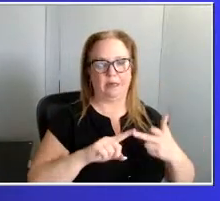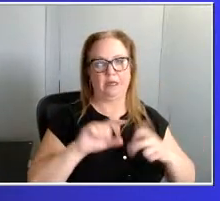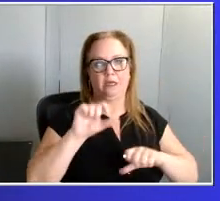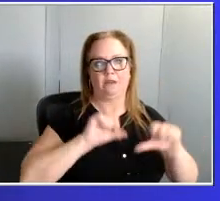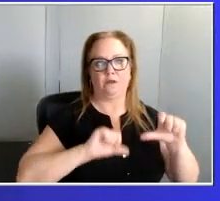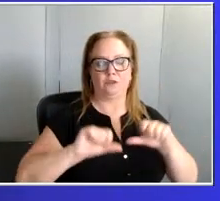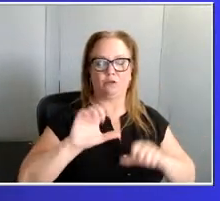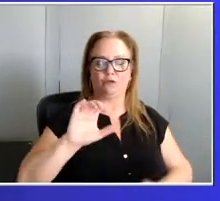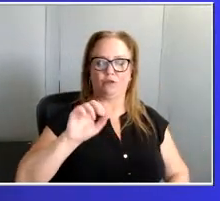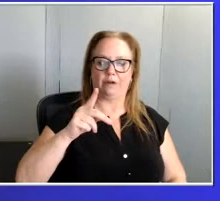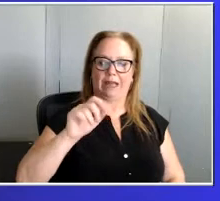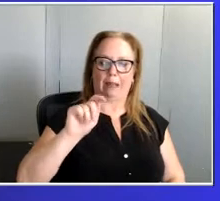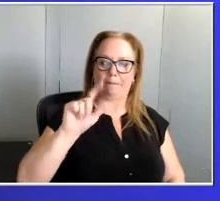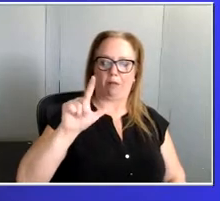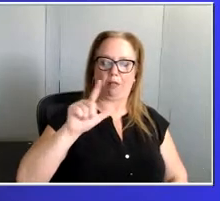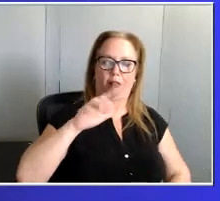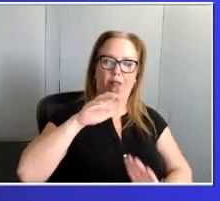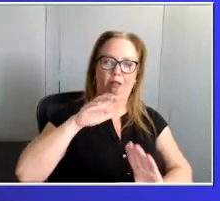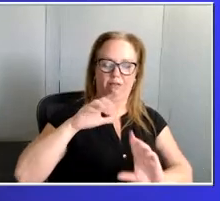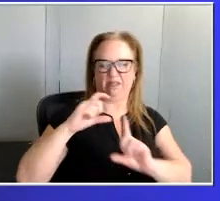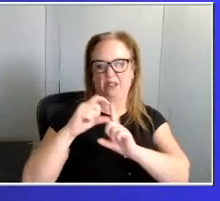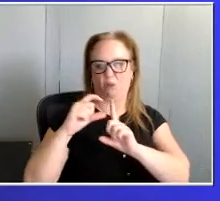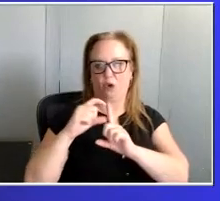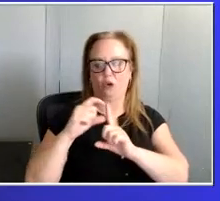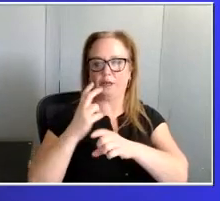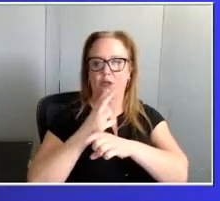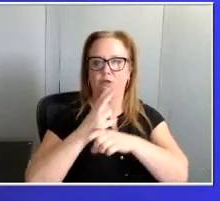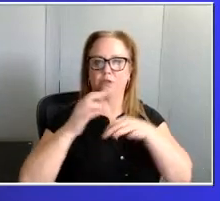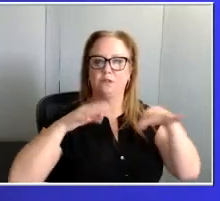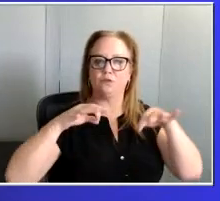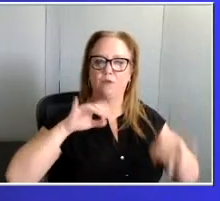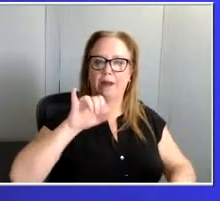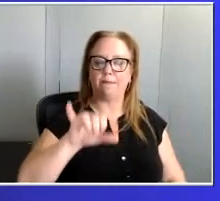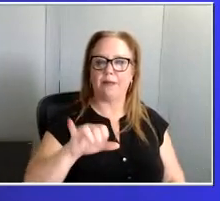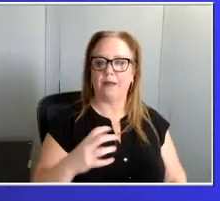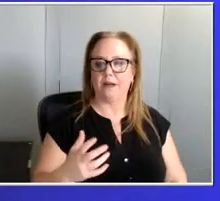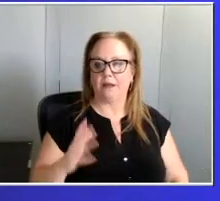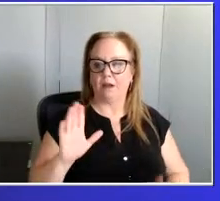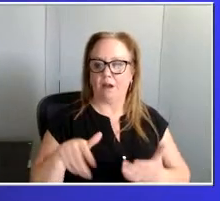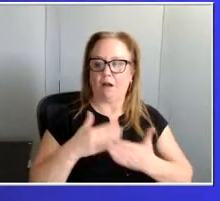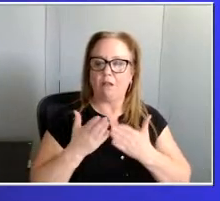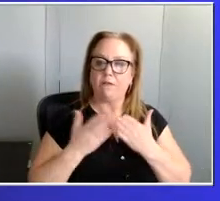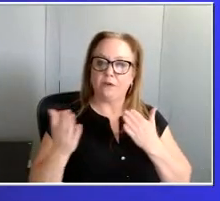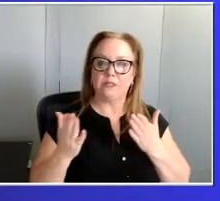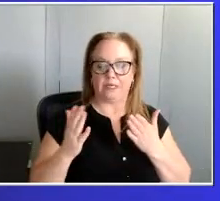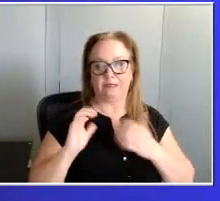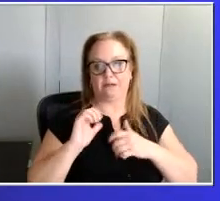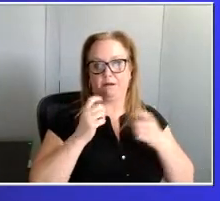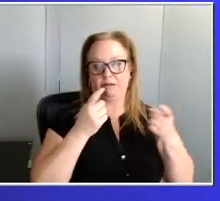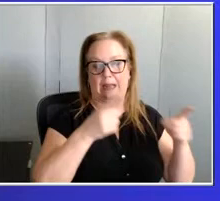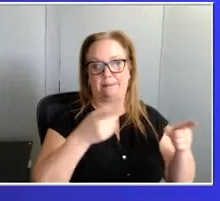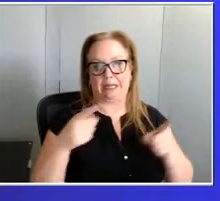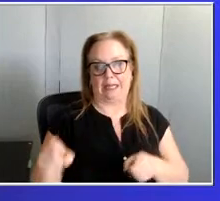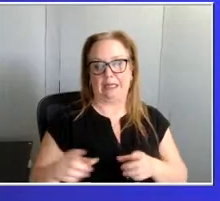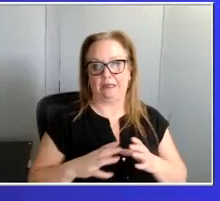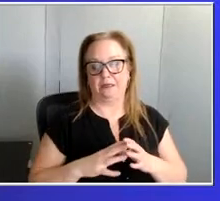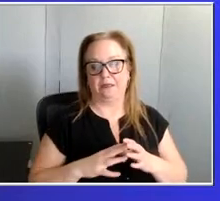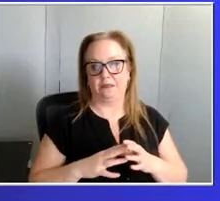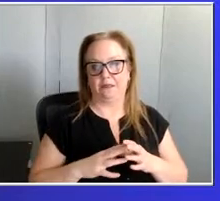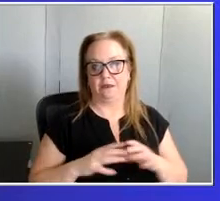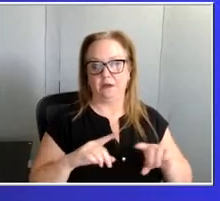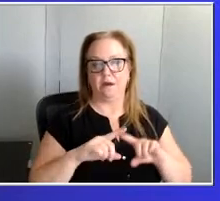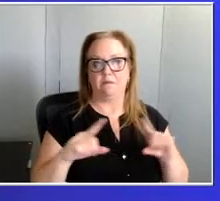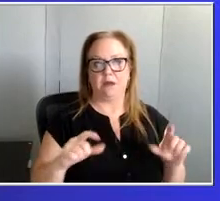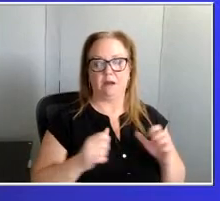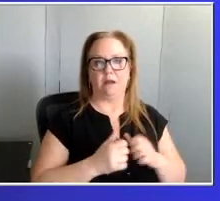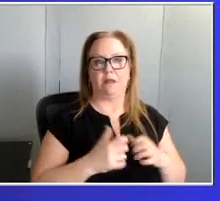capital has been the term used to describe that. All of those things are in place, but I think a lot of